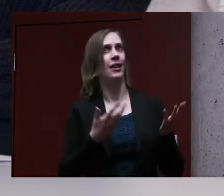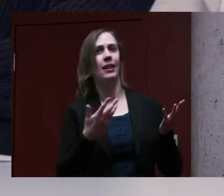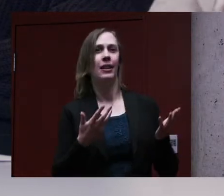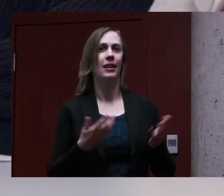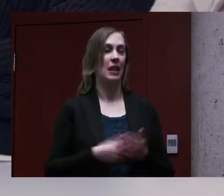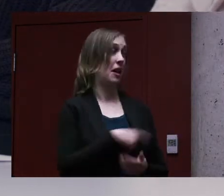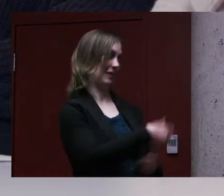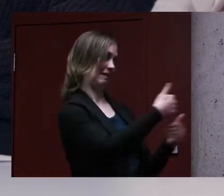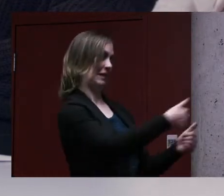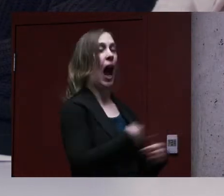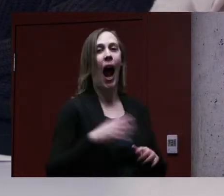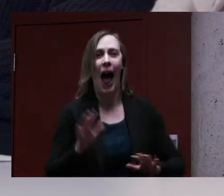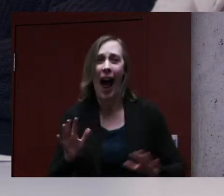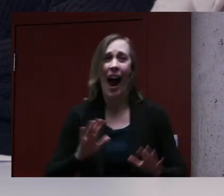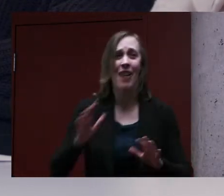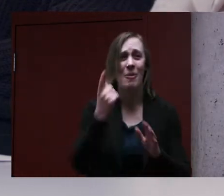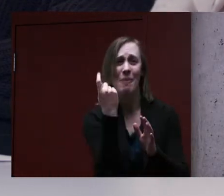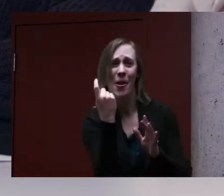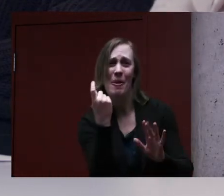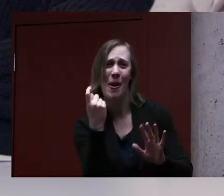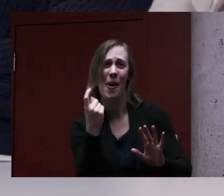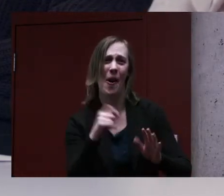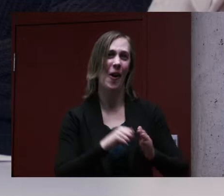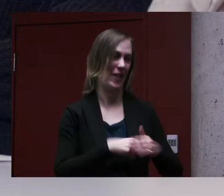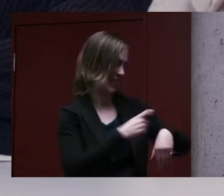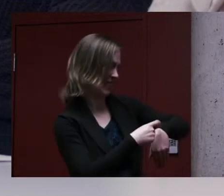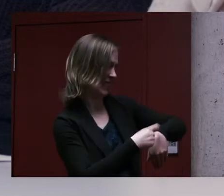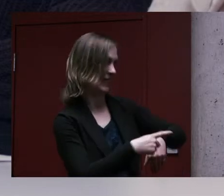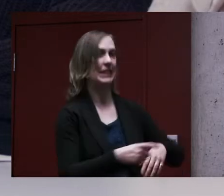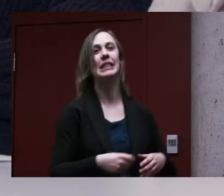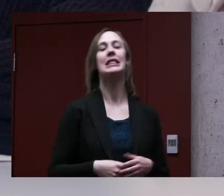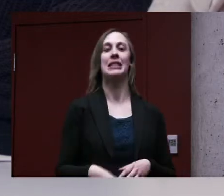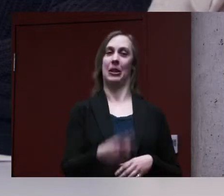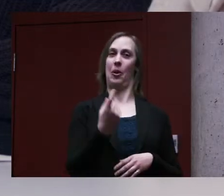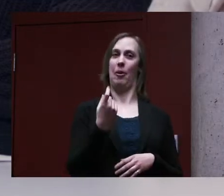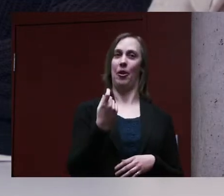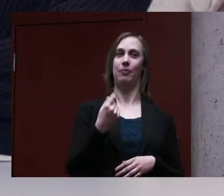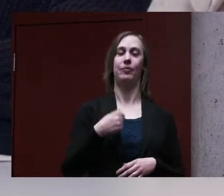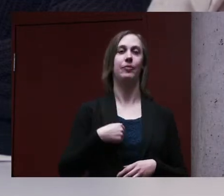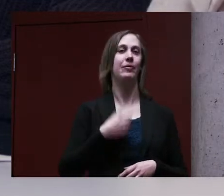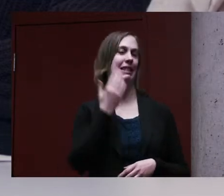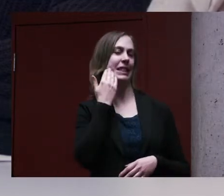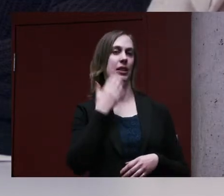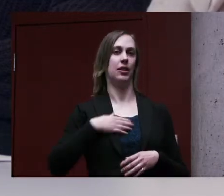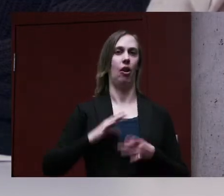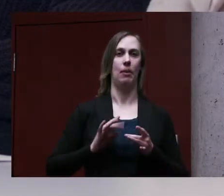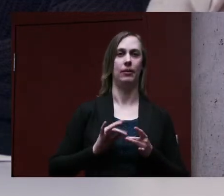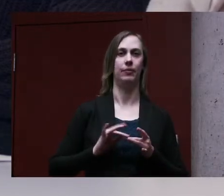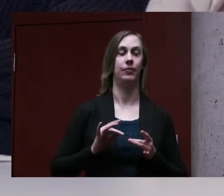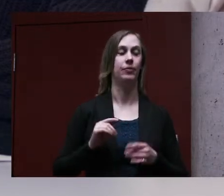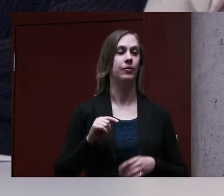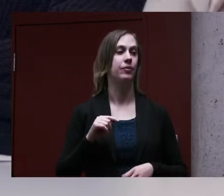I just wanted to do one. I just wanted to say one more thing, and that relates to what I just said. That it's not really